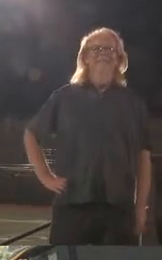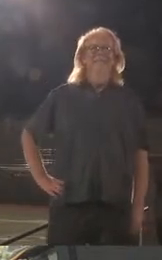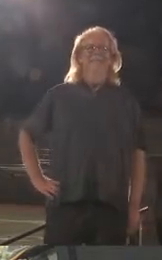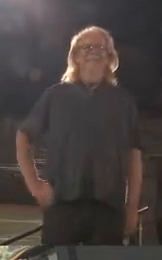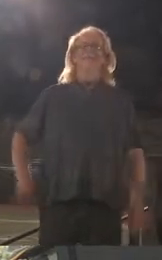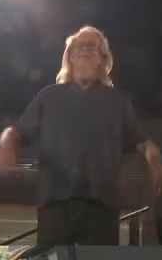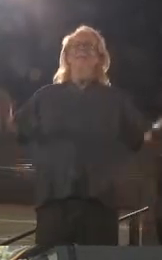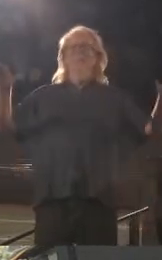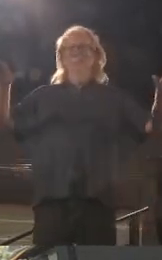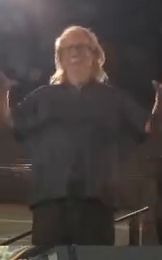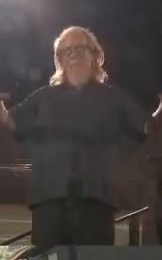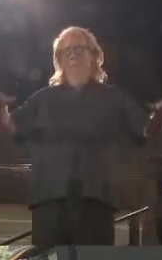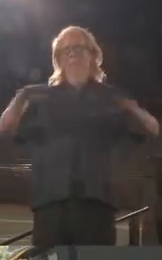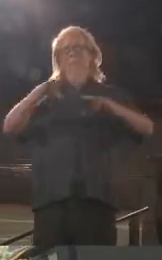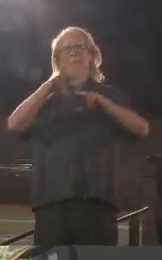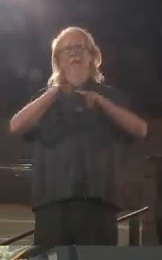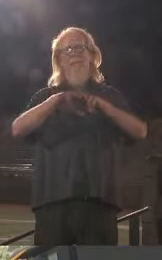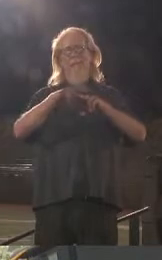Be seated.